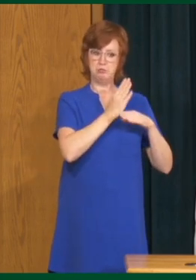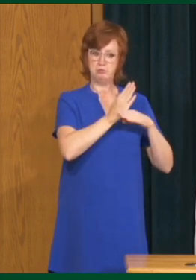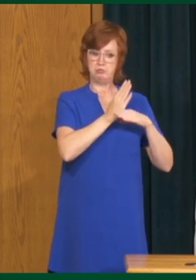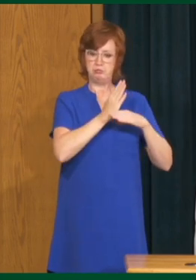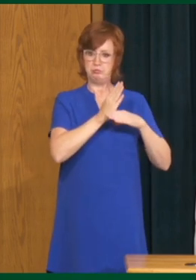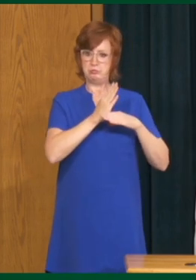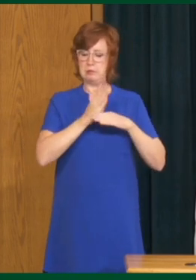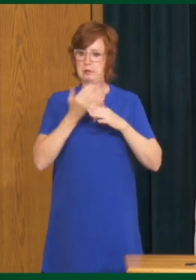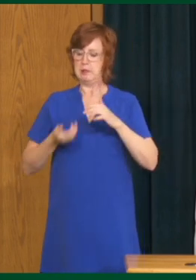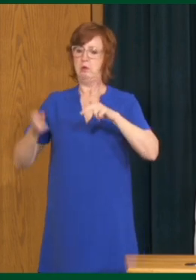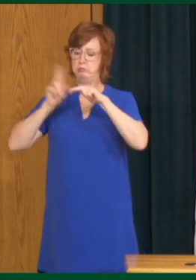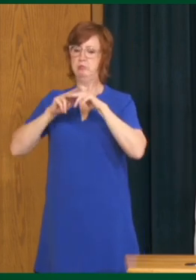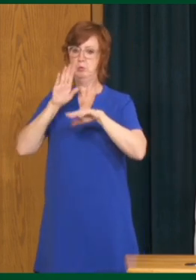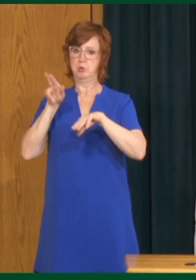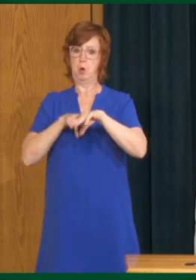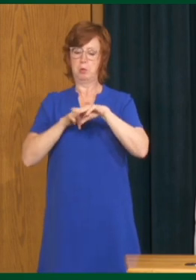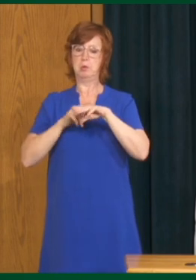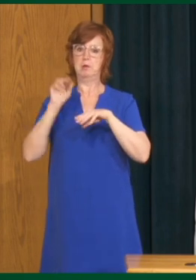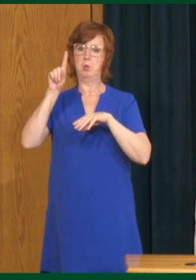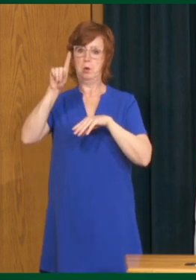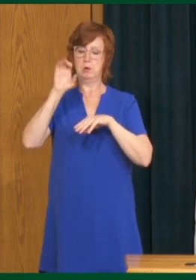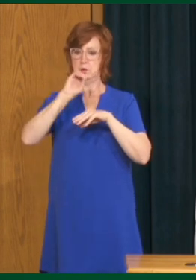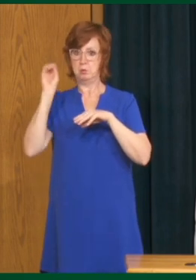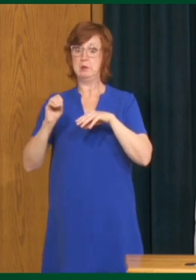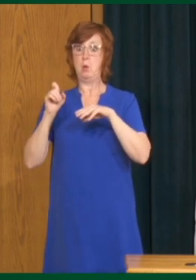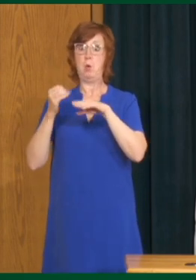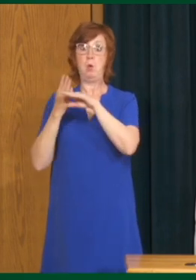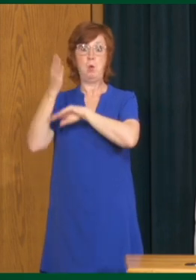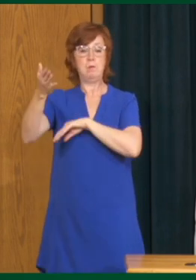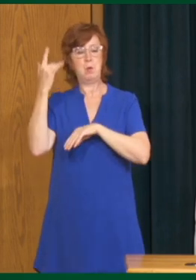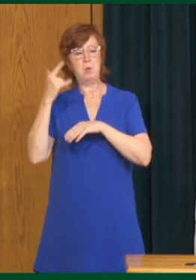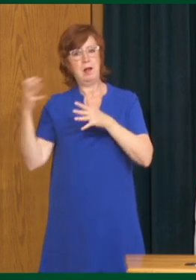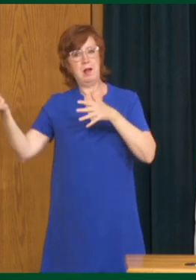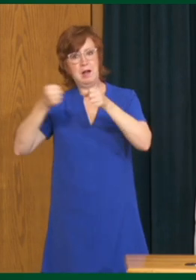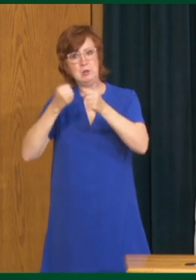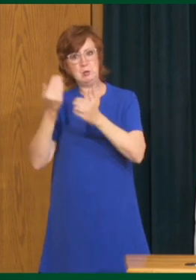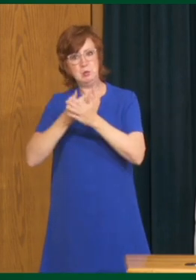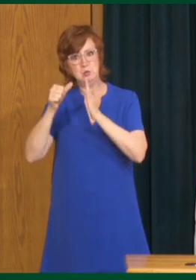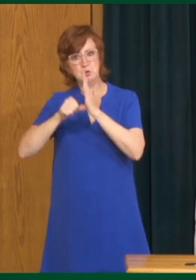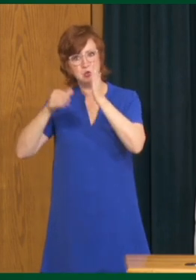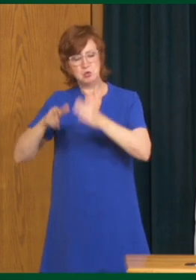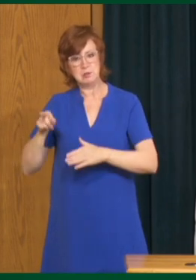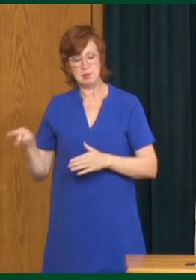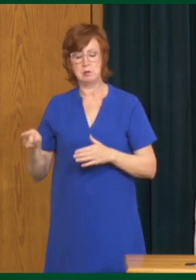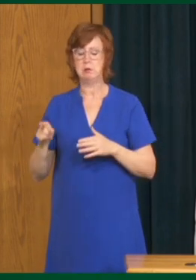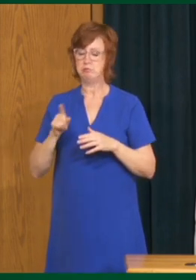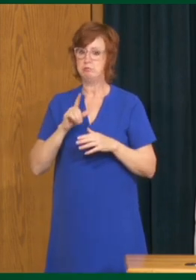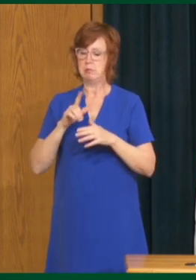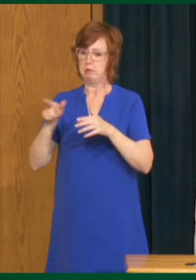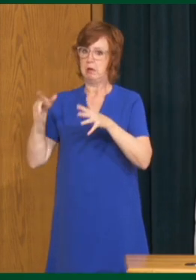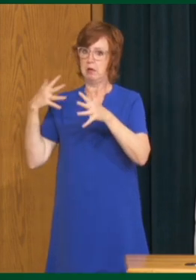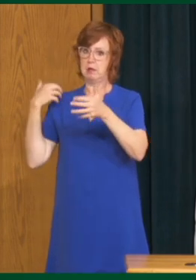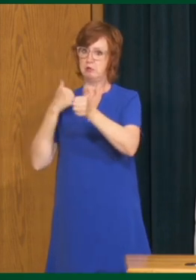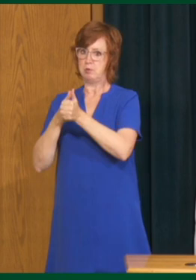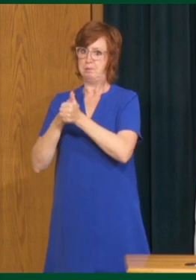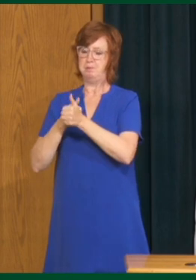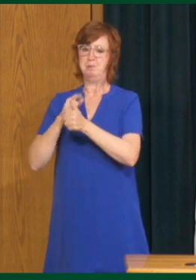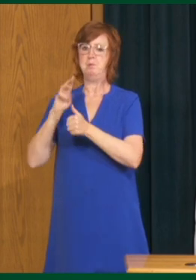community. Reducing that backlog further remains a key focus for this government and for the Saskatchewan Health